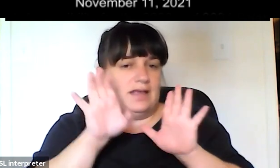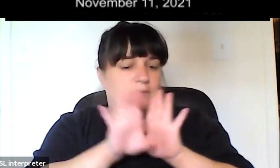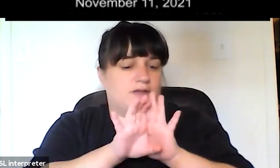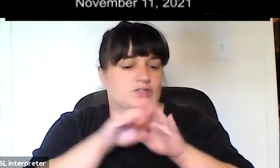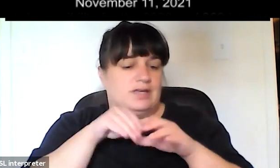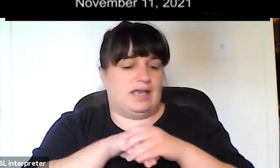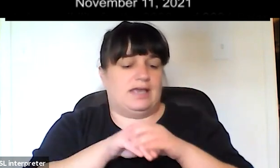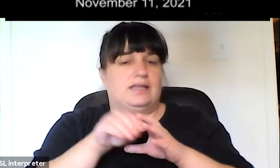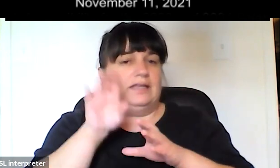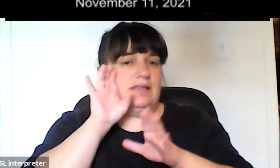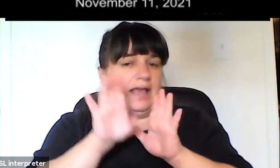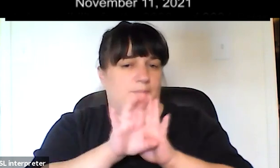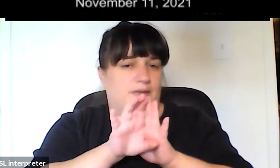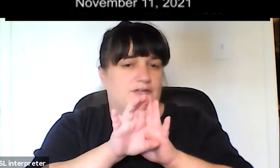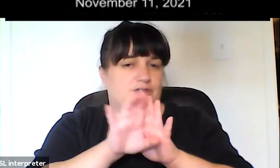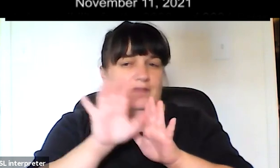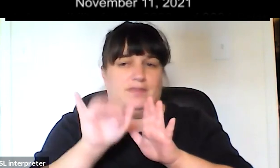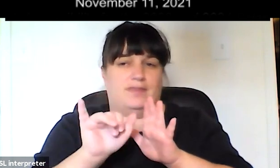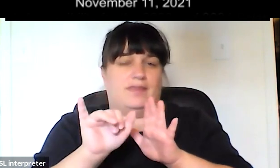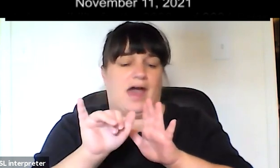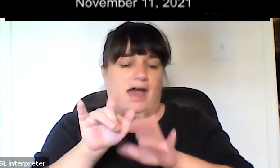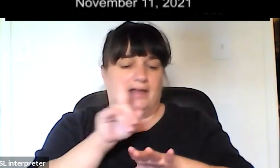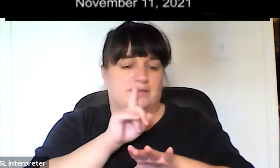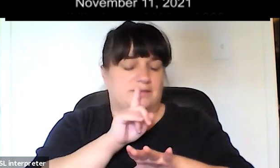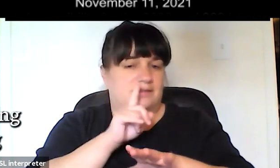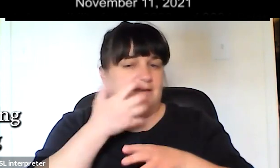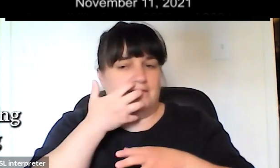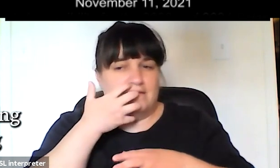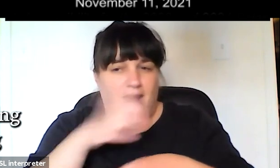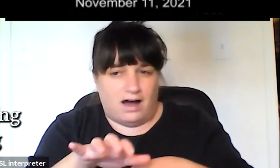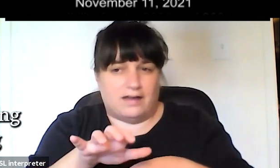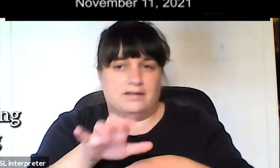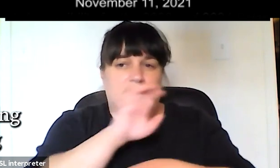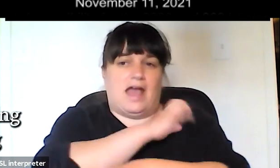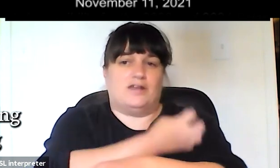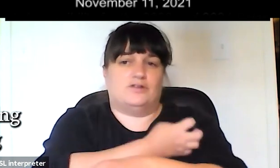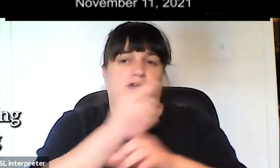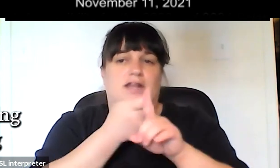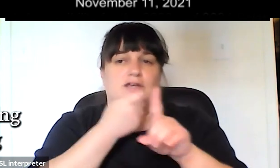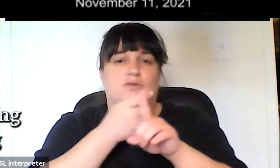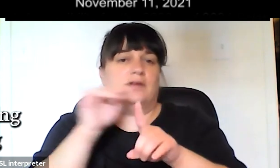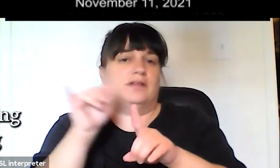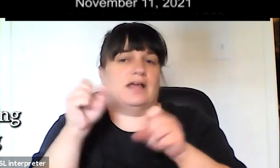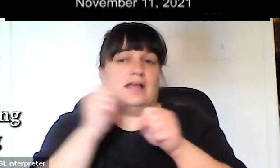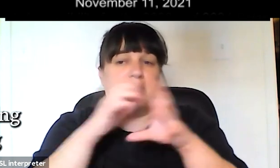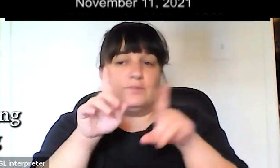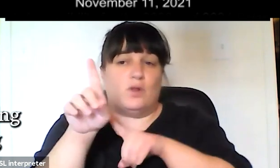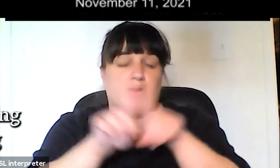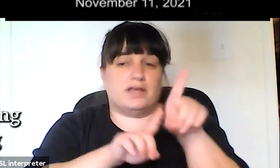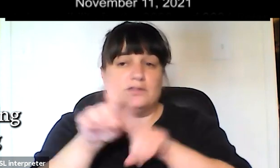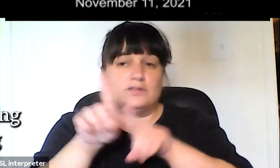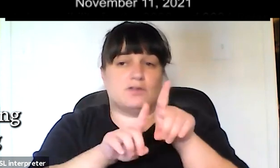in the image are really superheated energetic sources, things like exploding